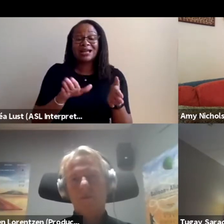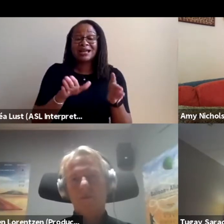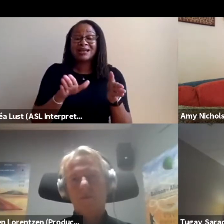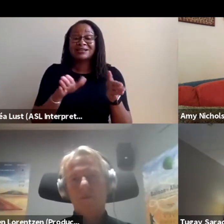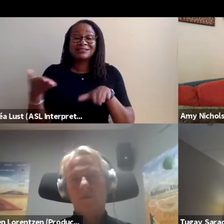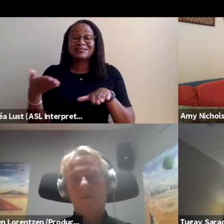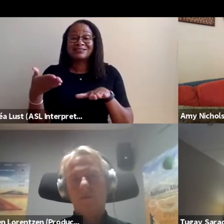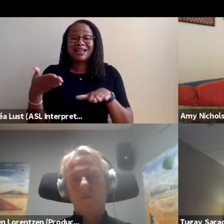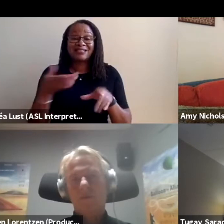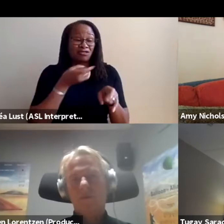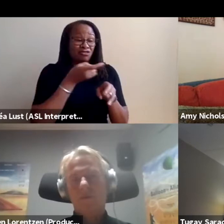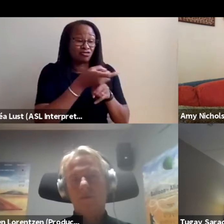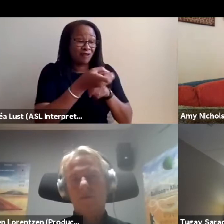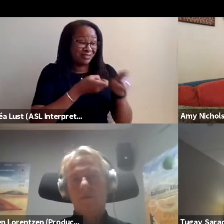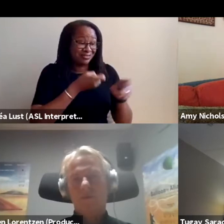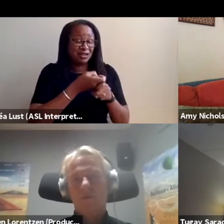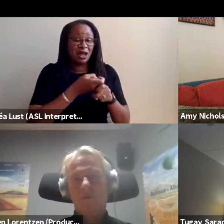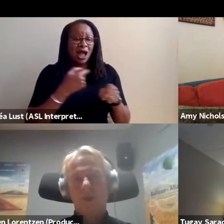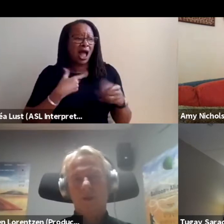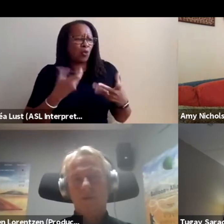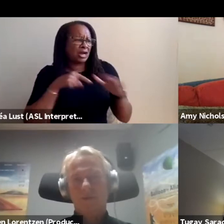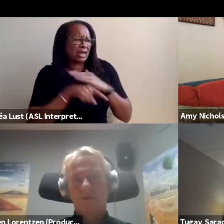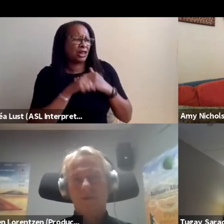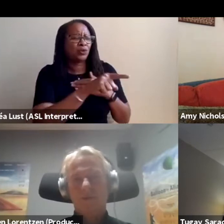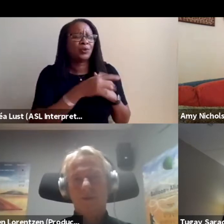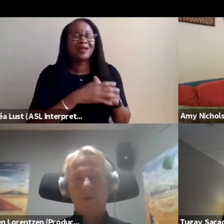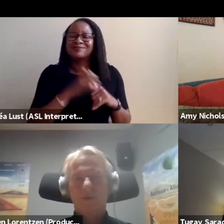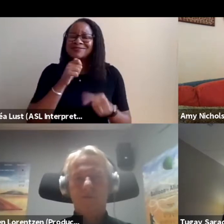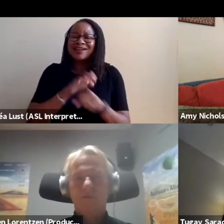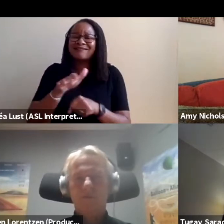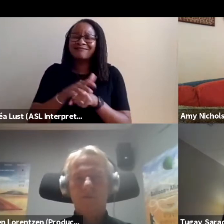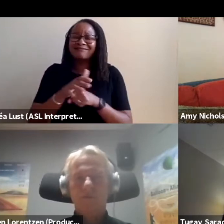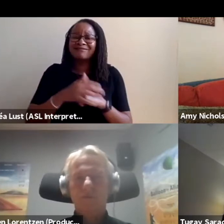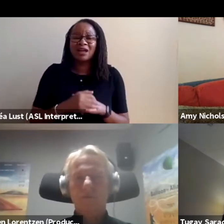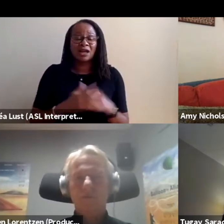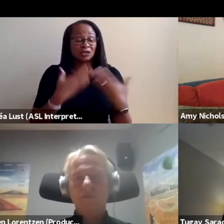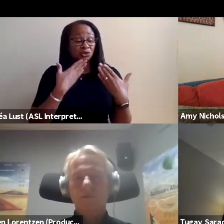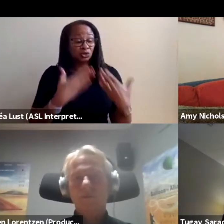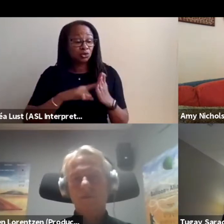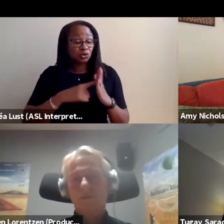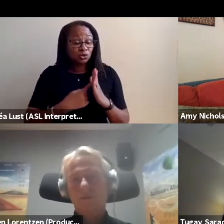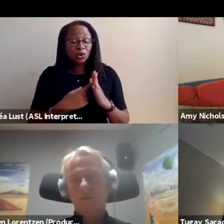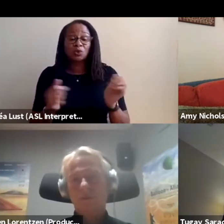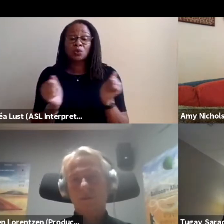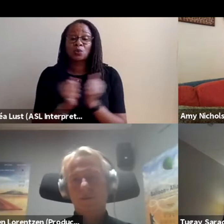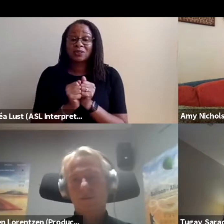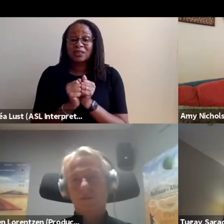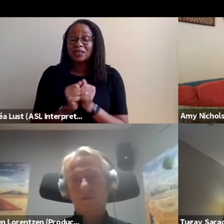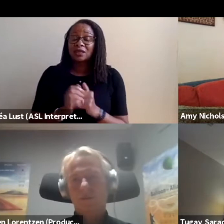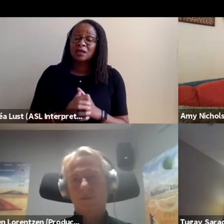enough. So I think it was good to start also with this